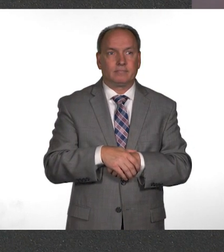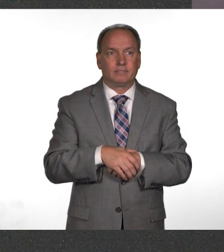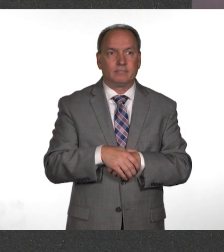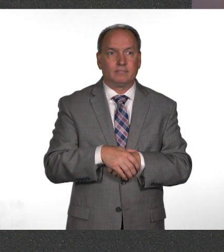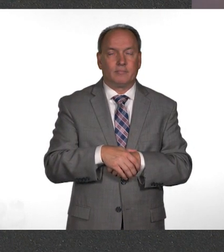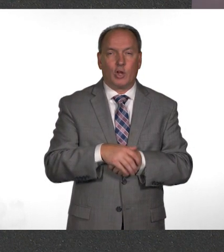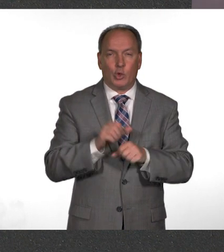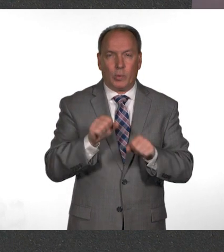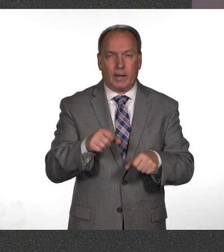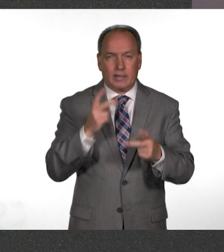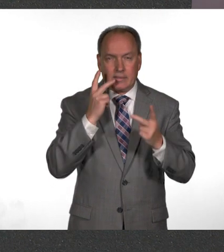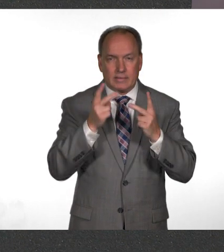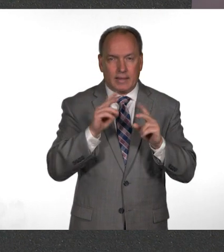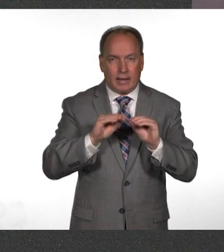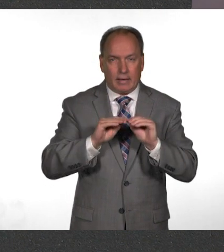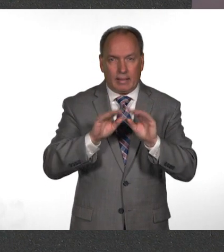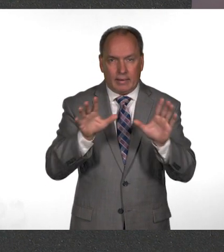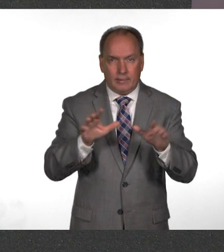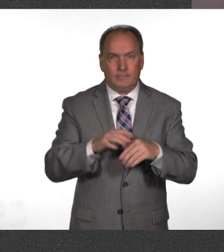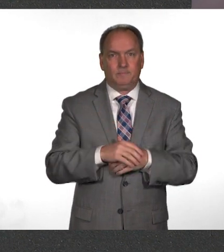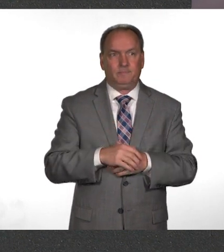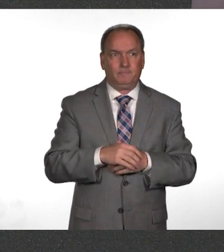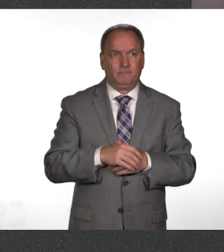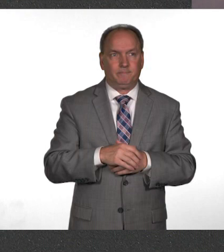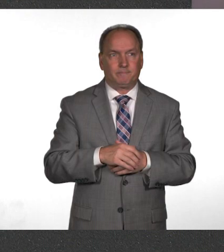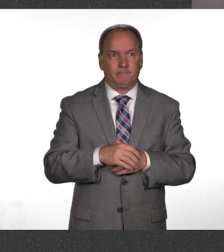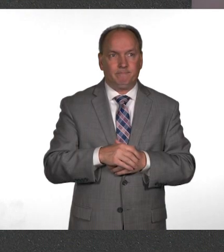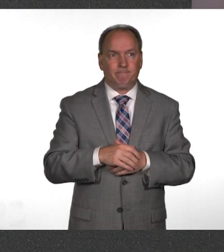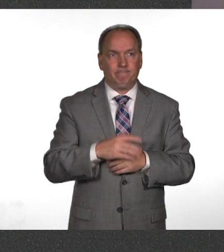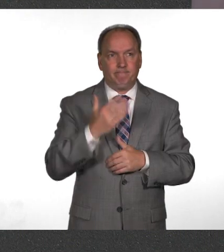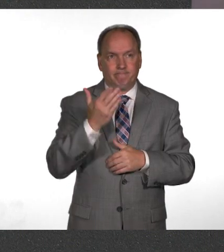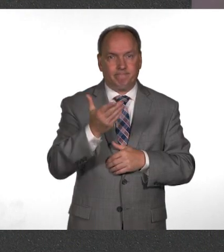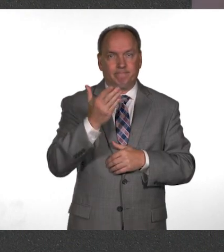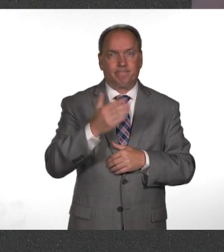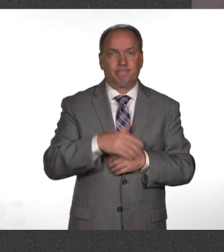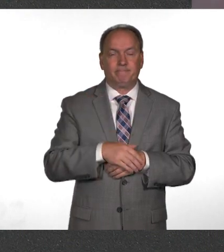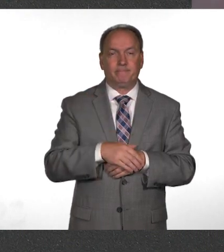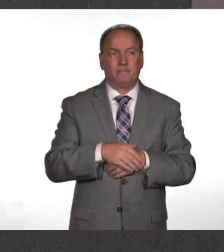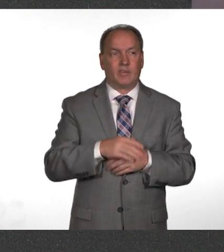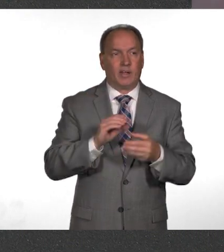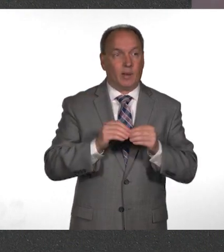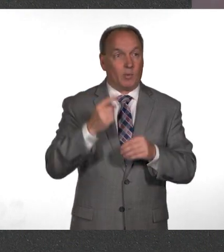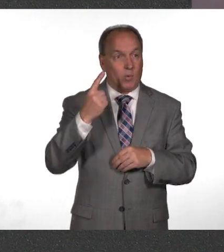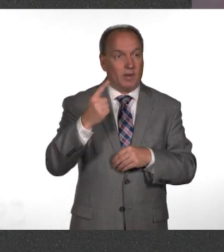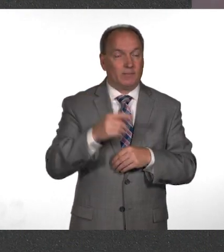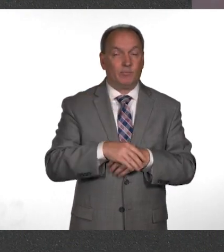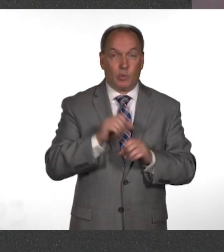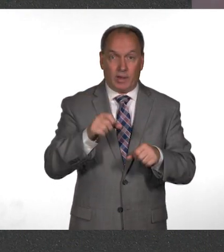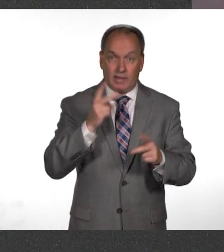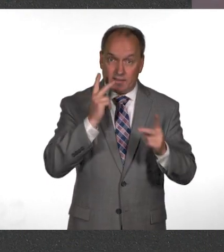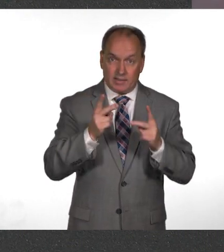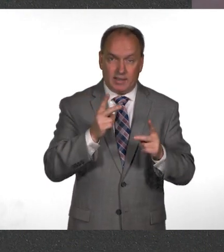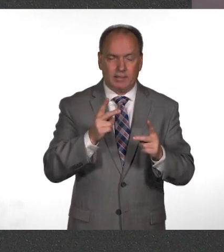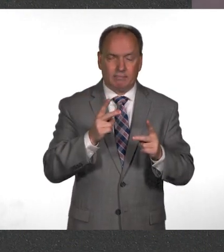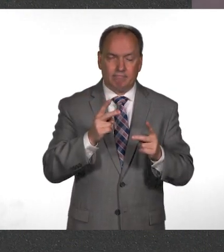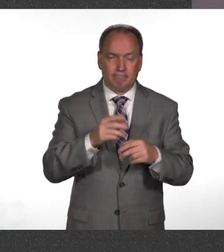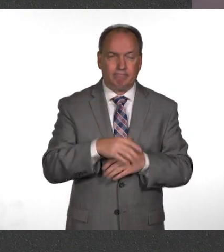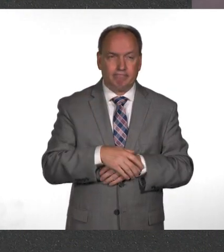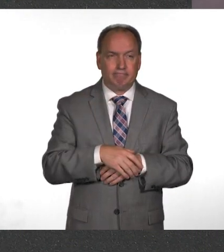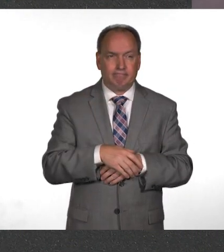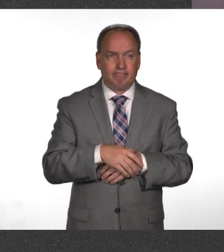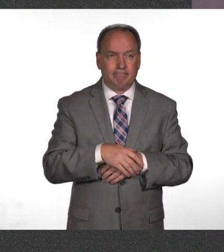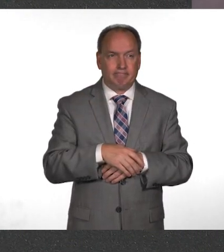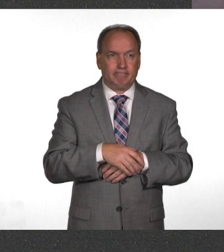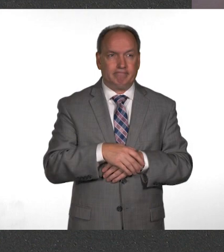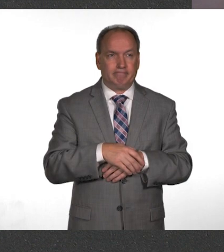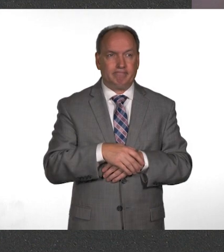so that you can see them better. And there is my number 1. So you can see it. It's not quite as well as the white,